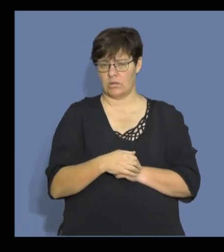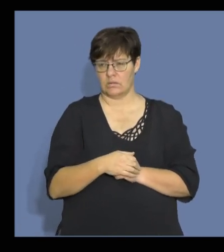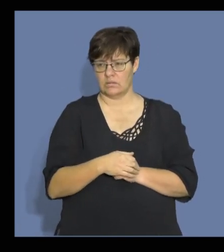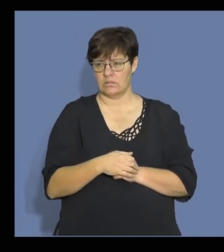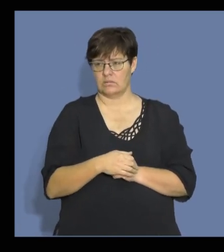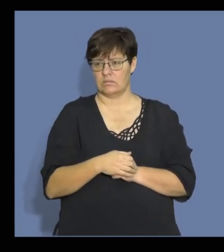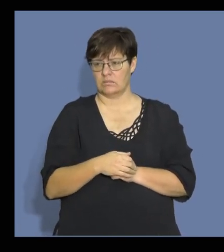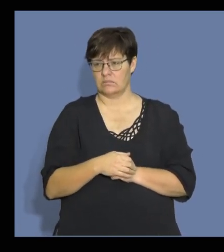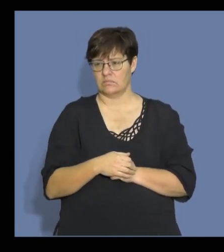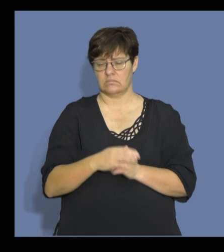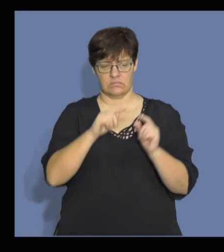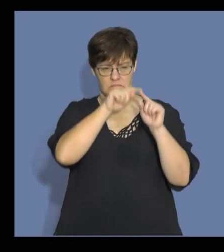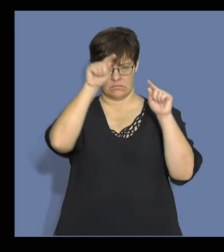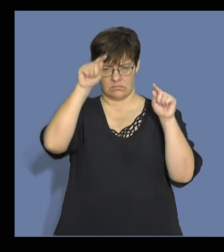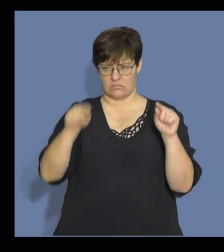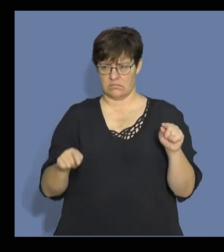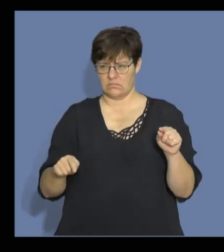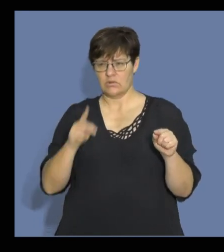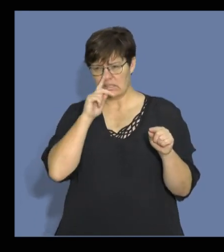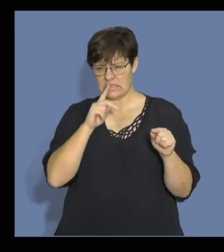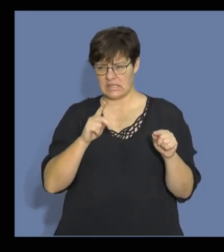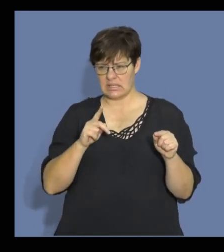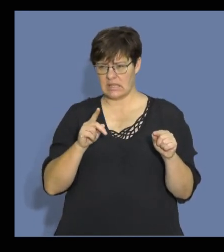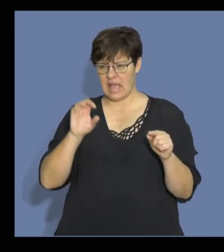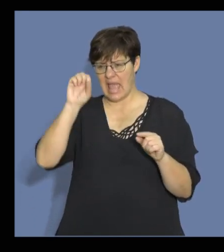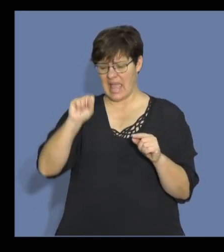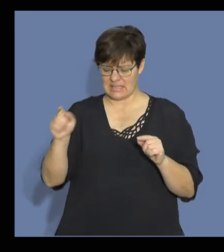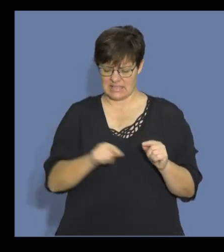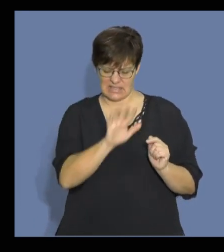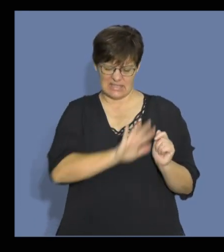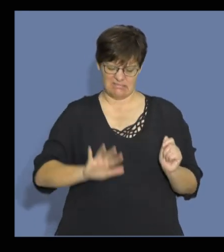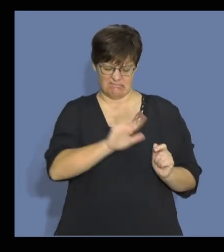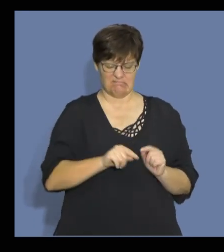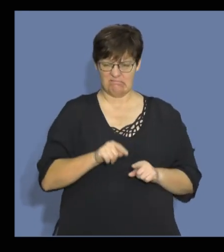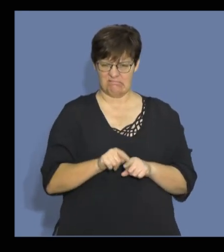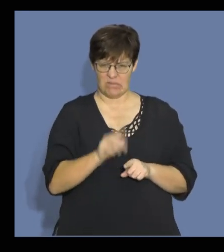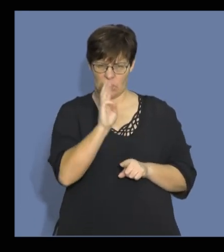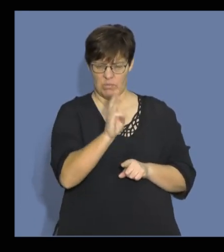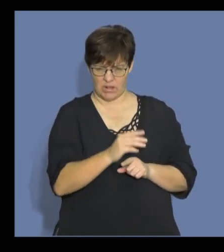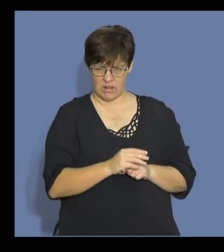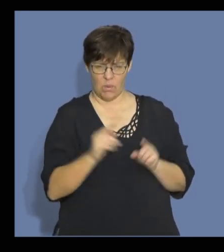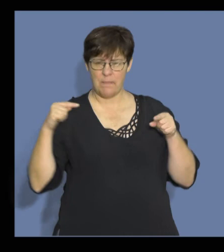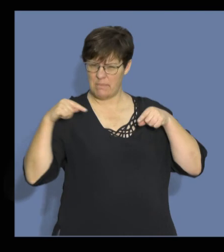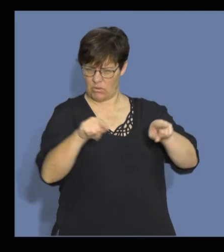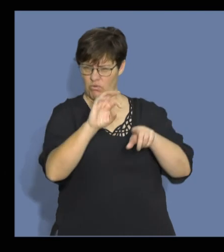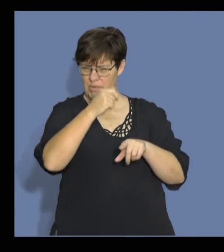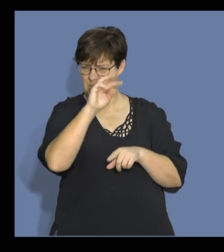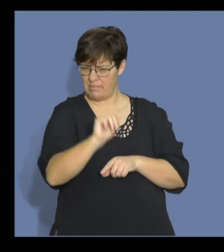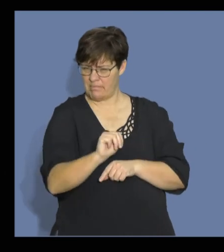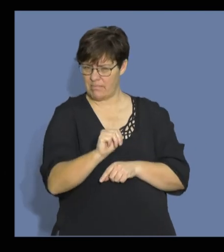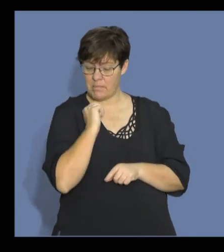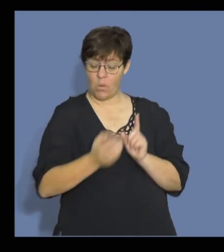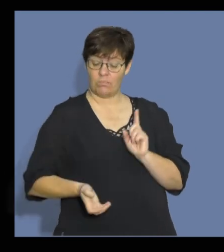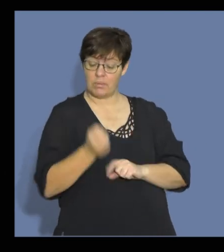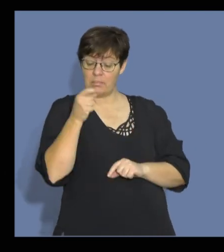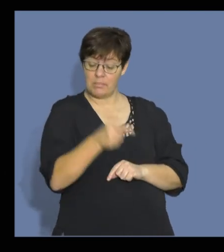were to draw this parallelogram, does everybody see that S would be somewhere here? All right. And they